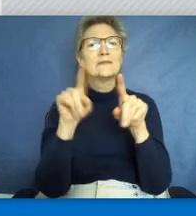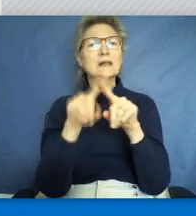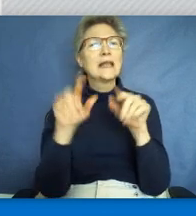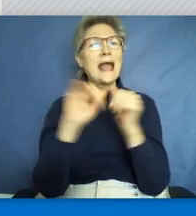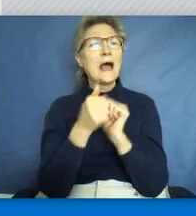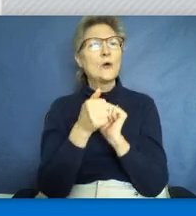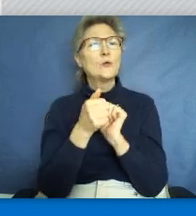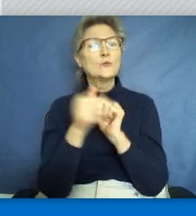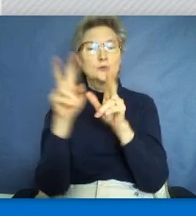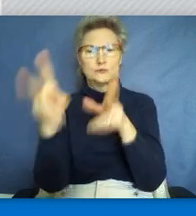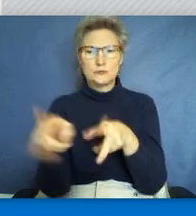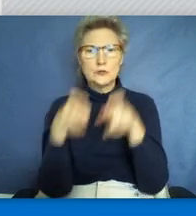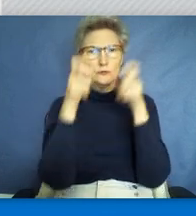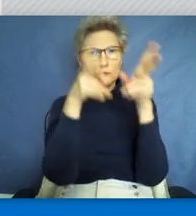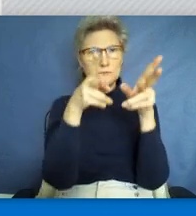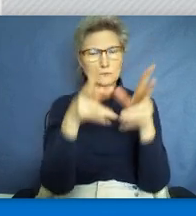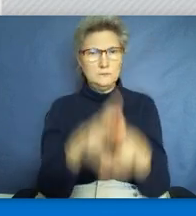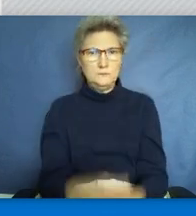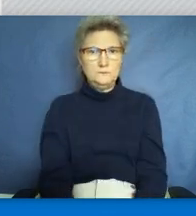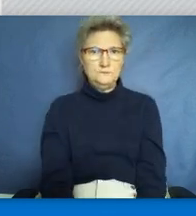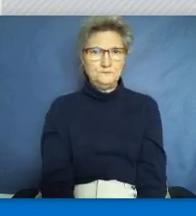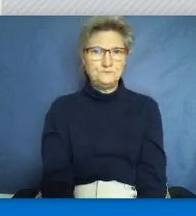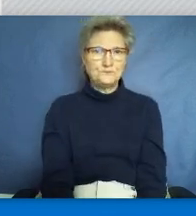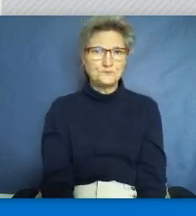have fractional pieces?